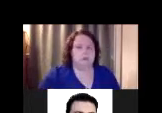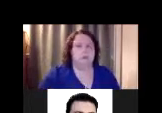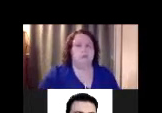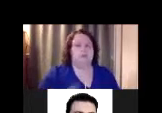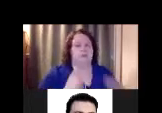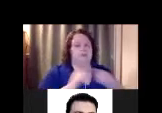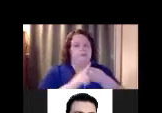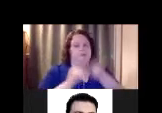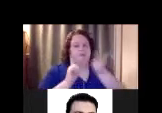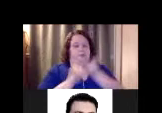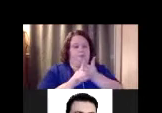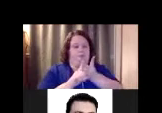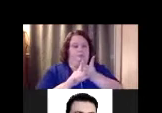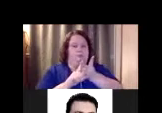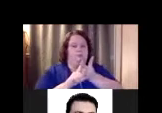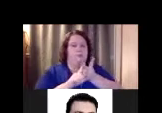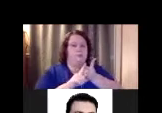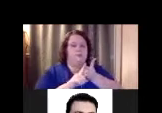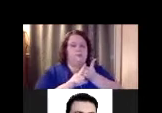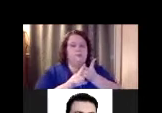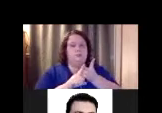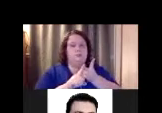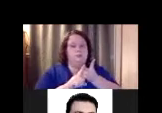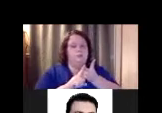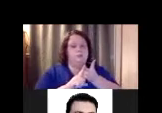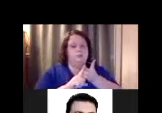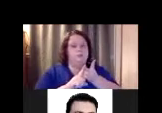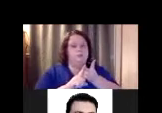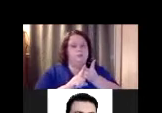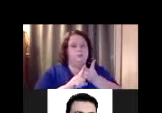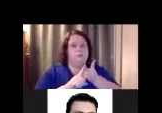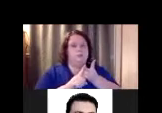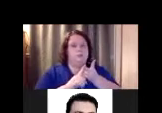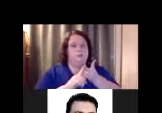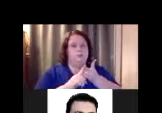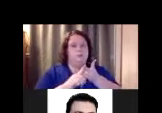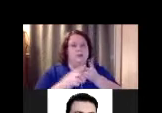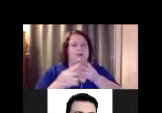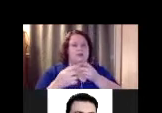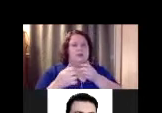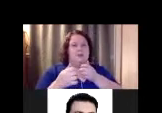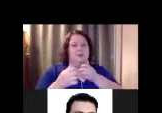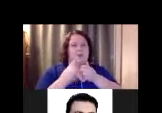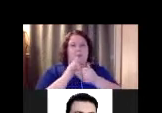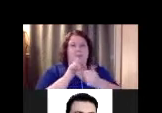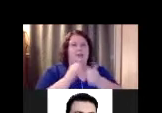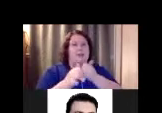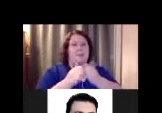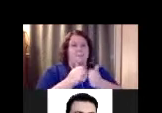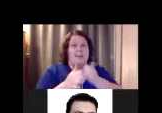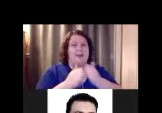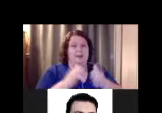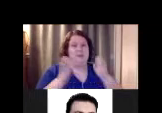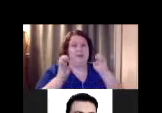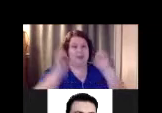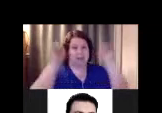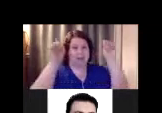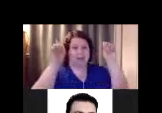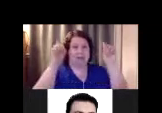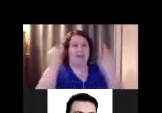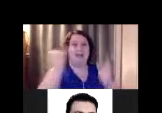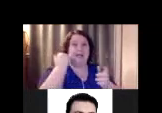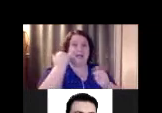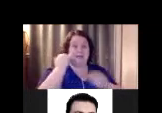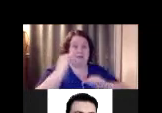The other thing I saw just is again, this thing about the competitive landscape for students. And if we don't have facilities that are attractive, both